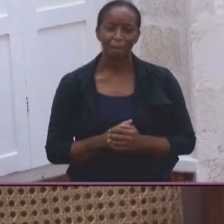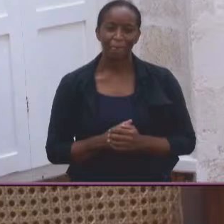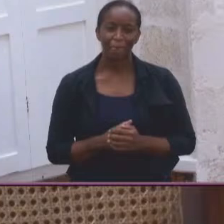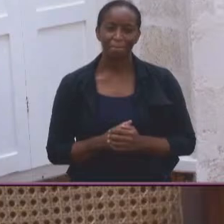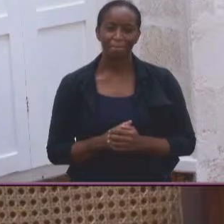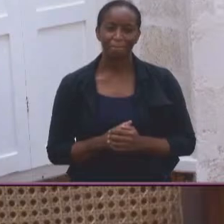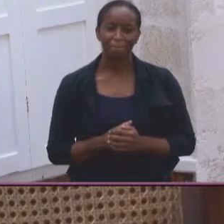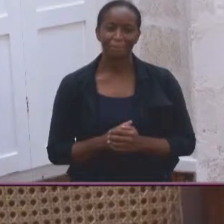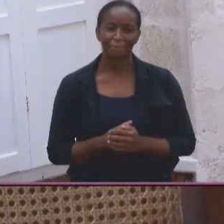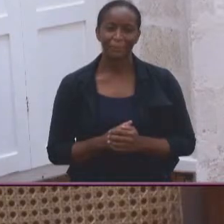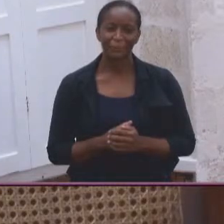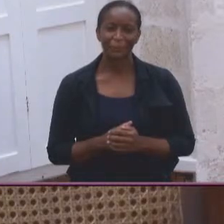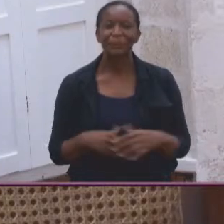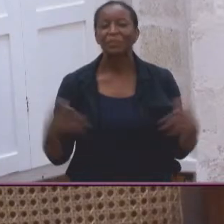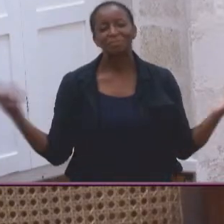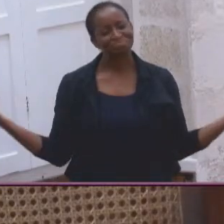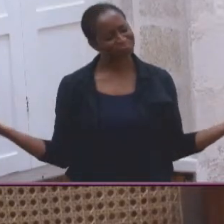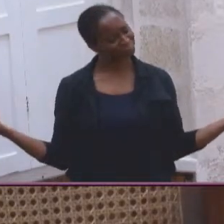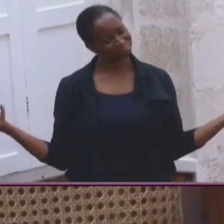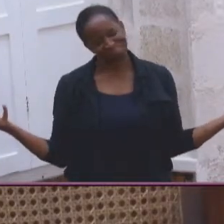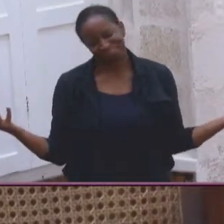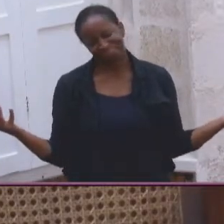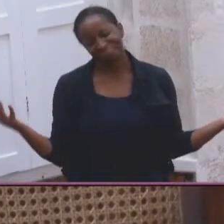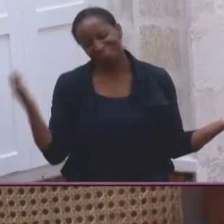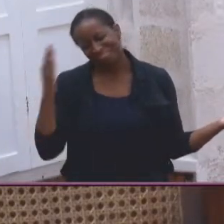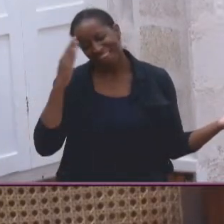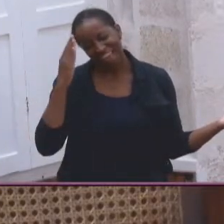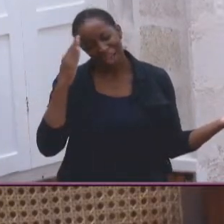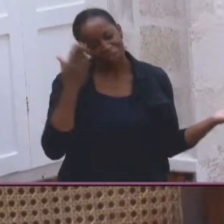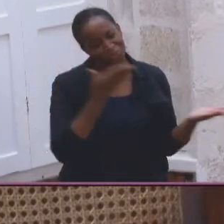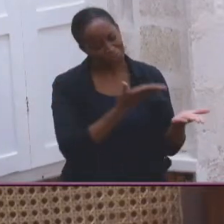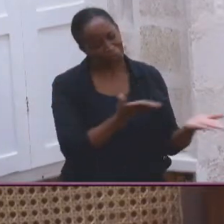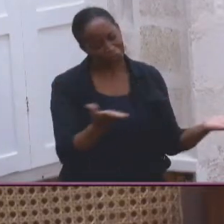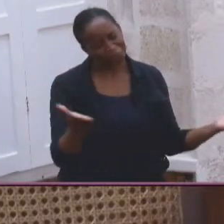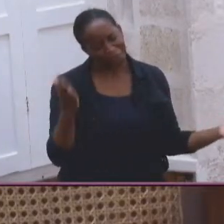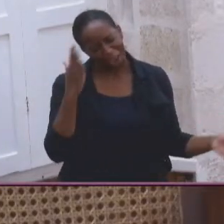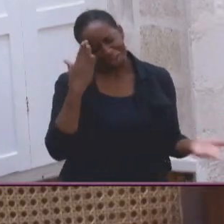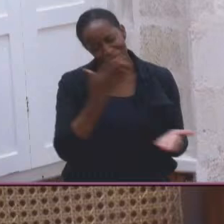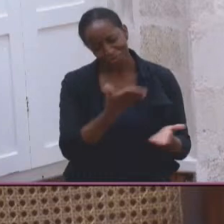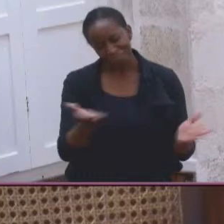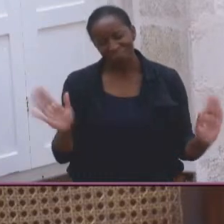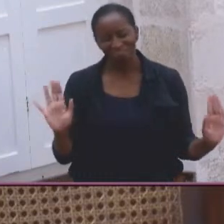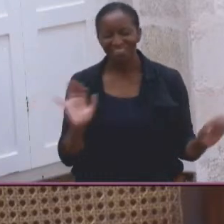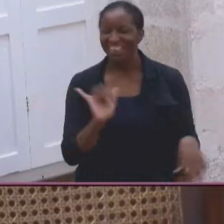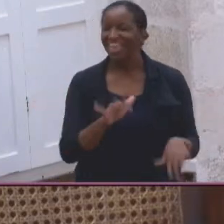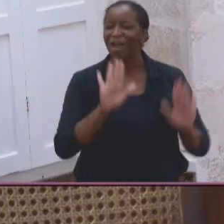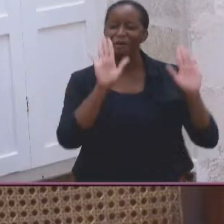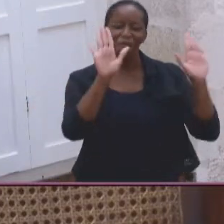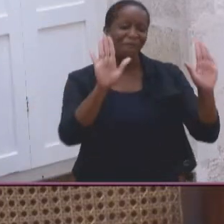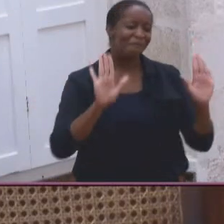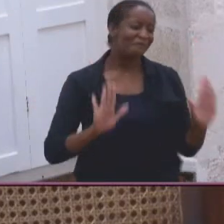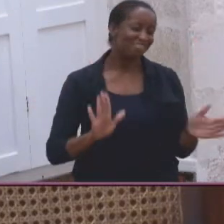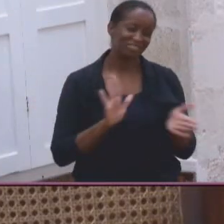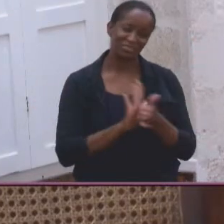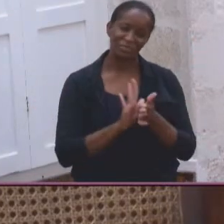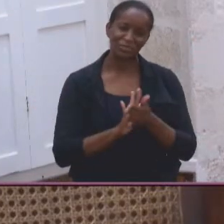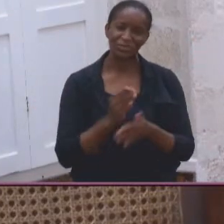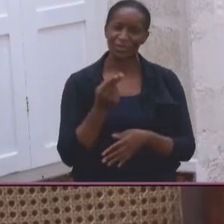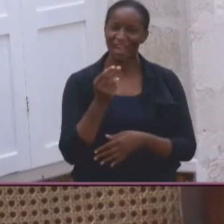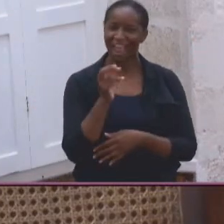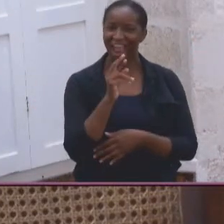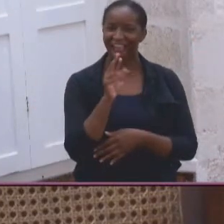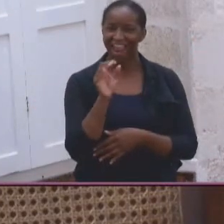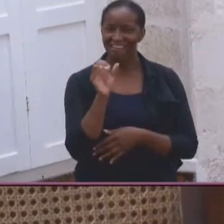I know exactly the audience I'm speaking to. That great place, Harrison College. I could not